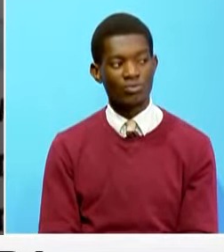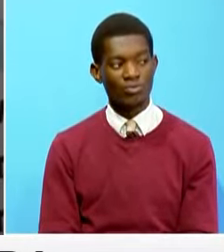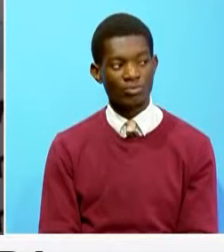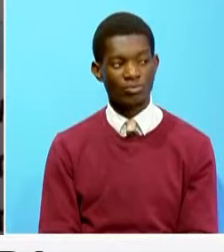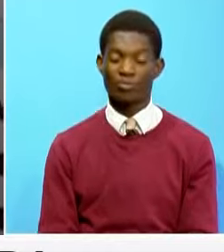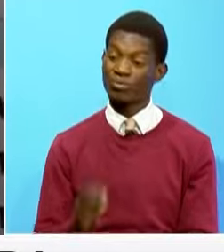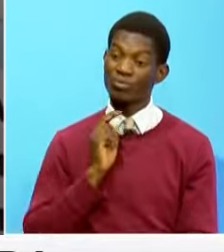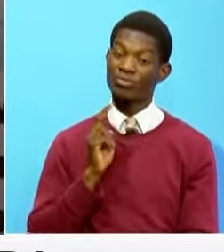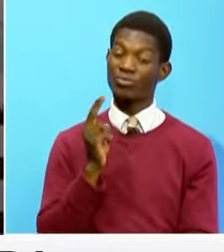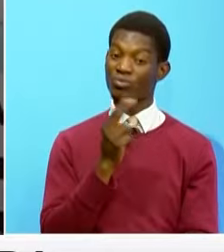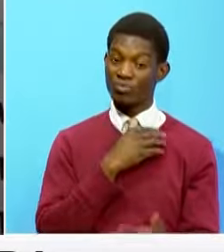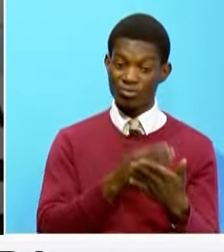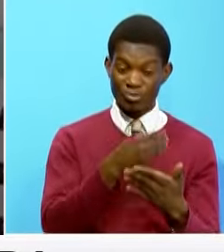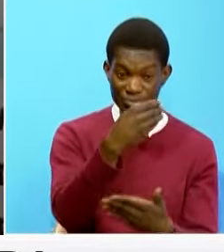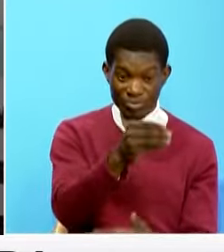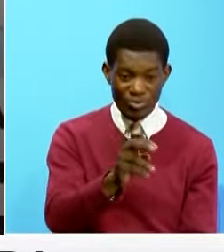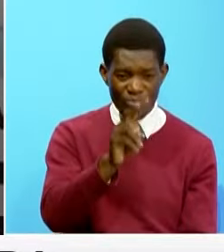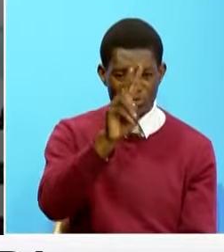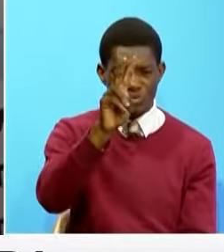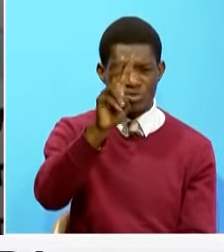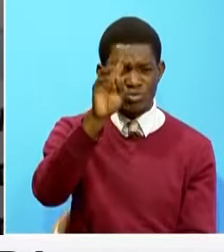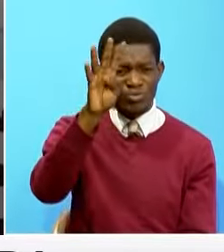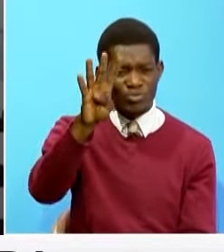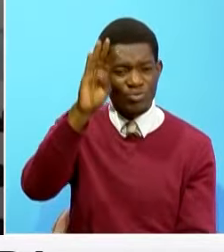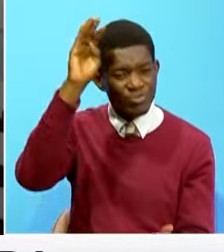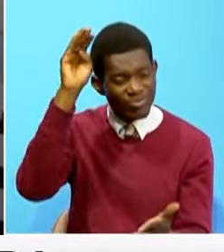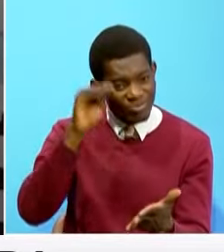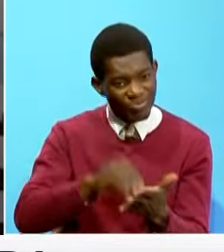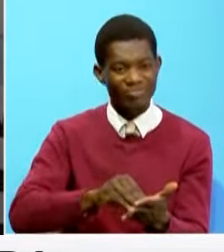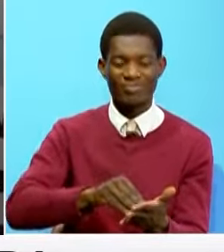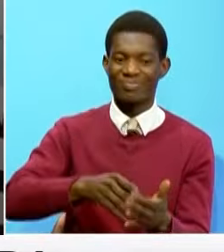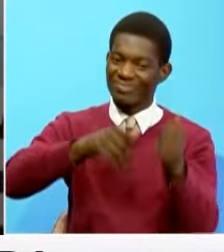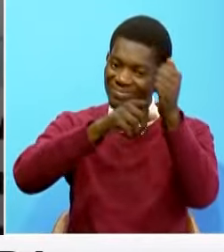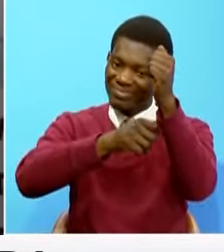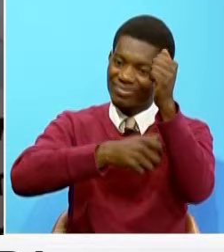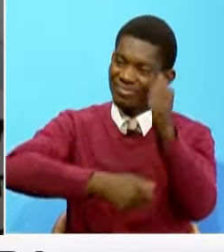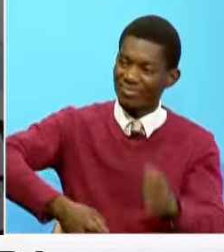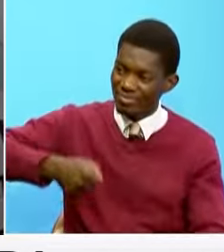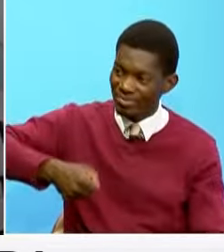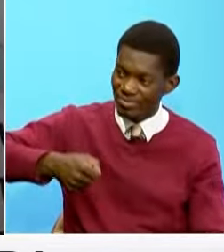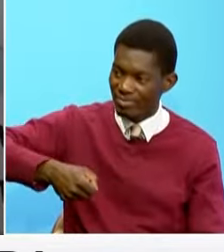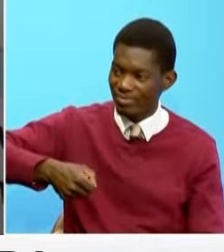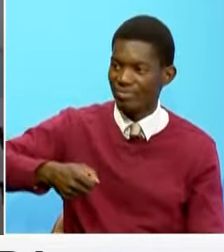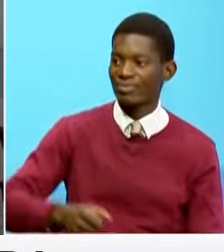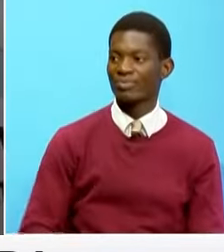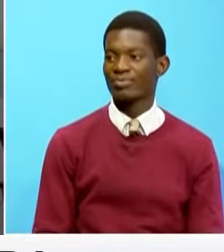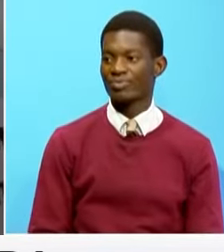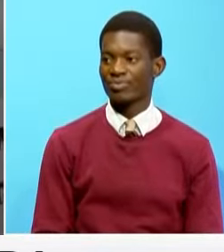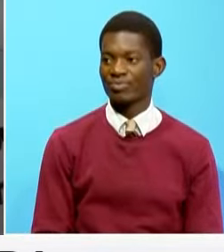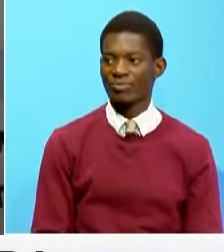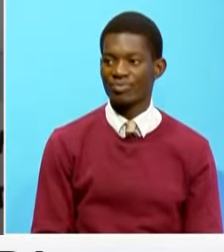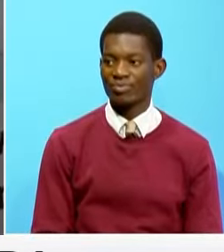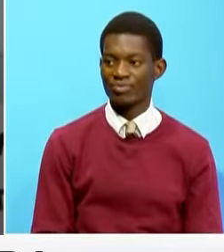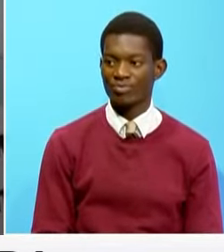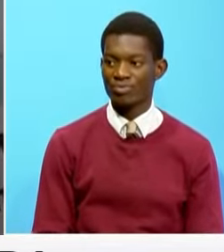24,067 by 50 kg bags of white maize. I went around some satellite depots. They are doing